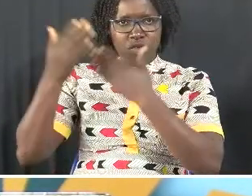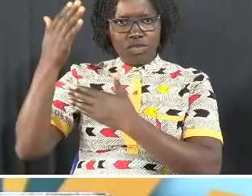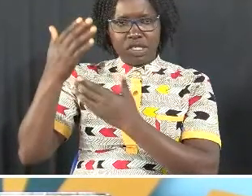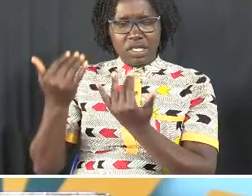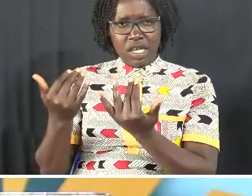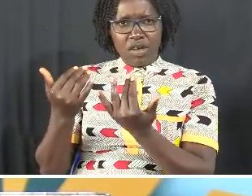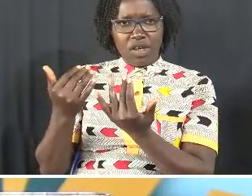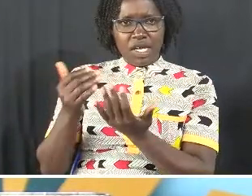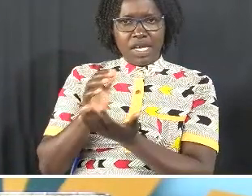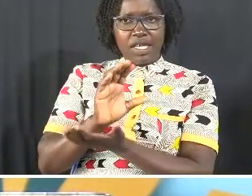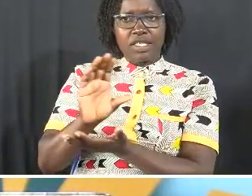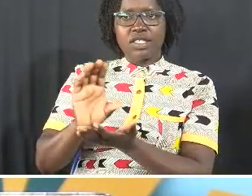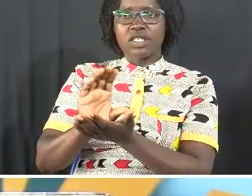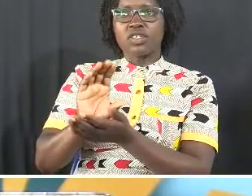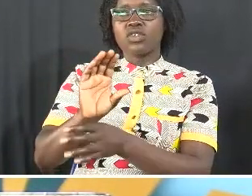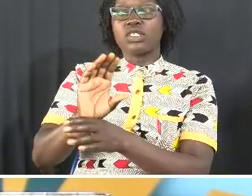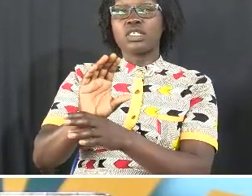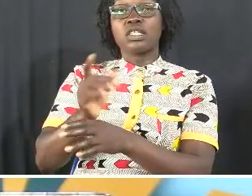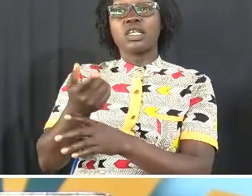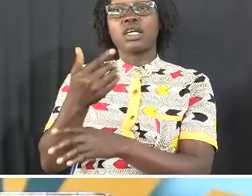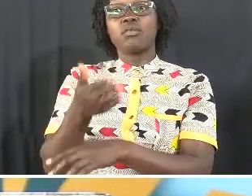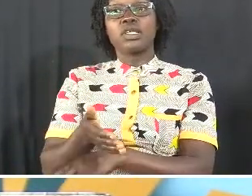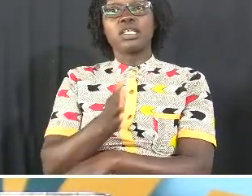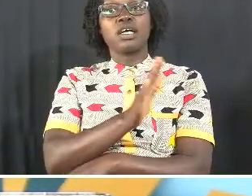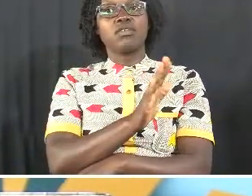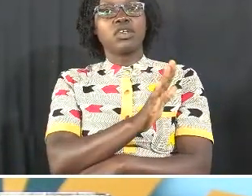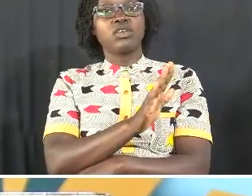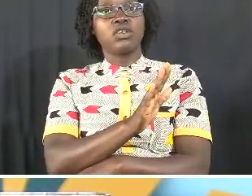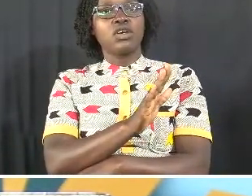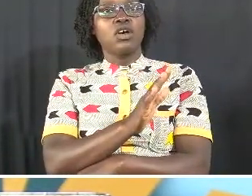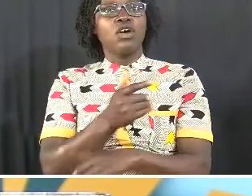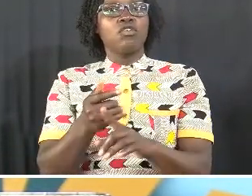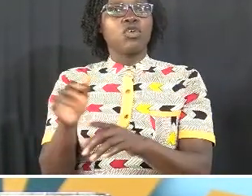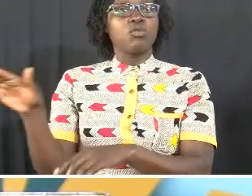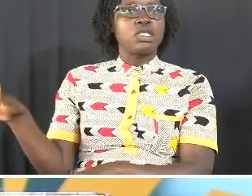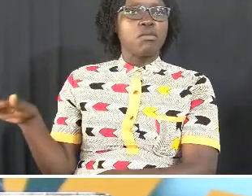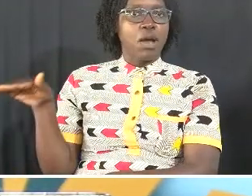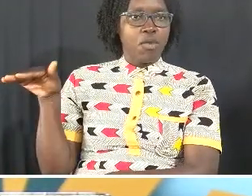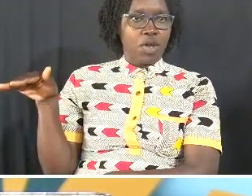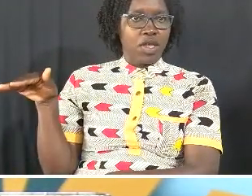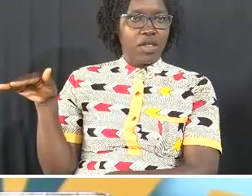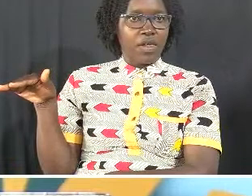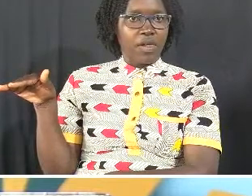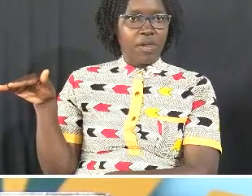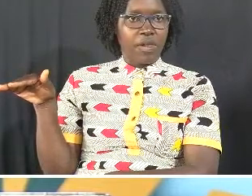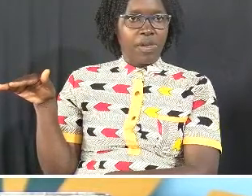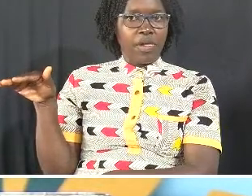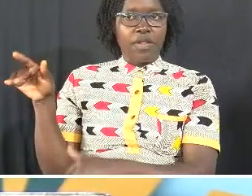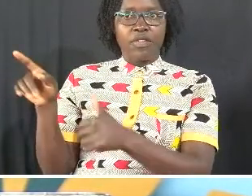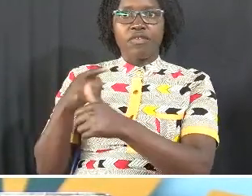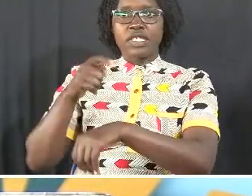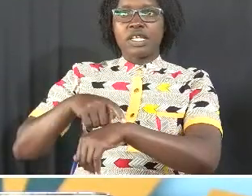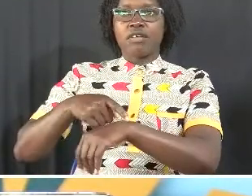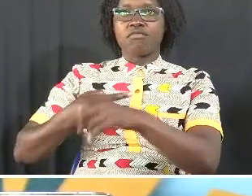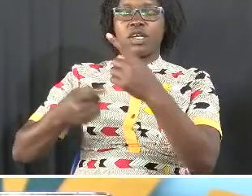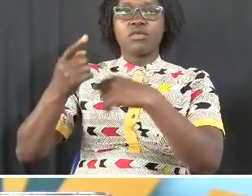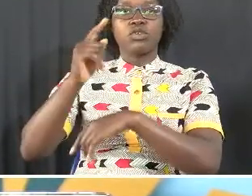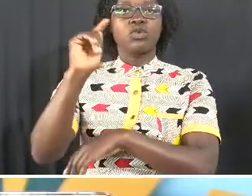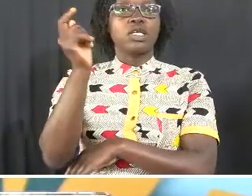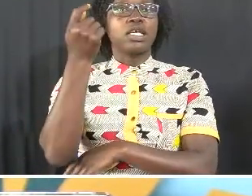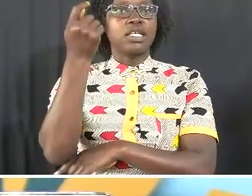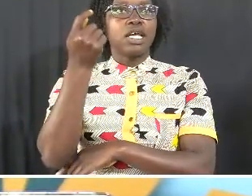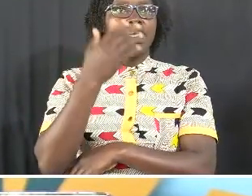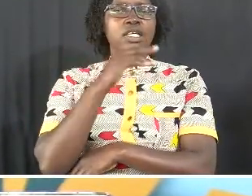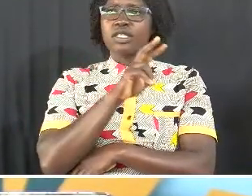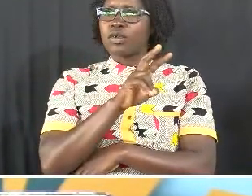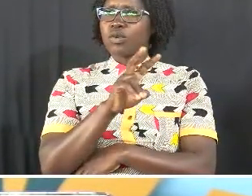Church. They will be here in the afternoon. They are from Zimbabwe, and this is the first time they are in Kenya. So they